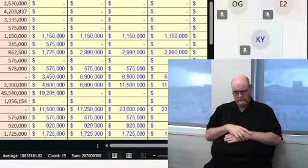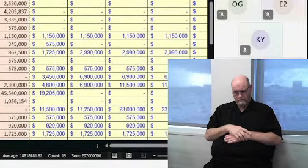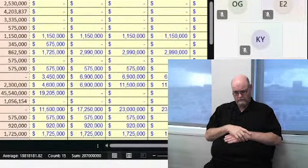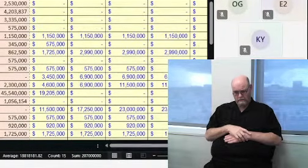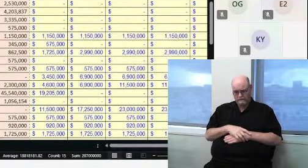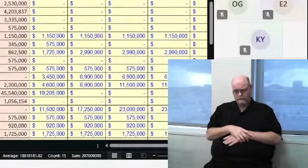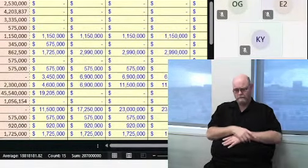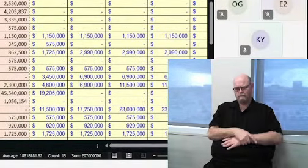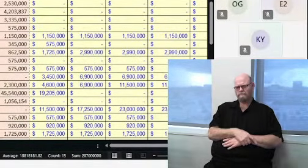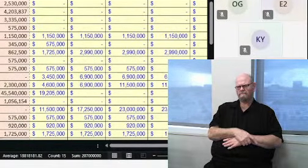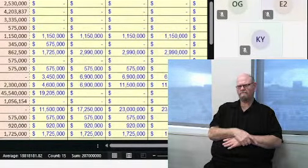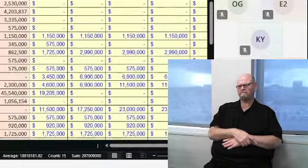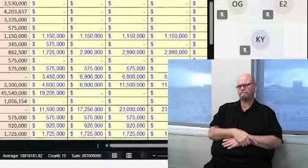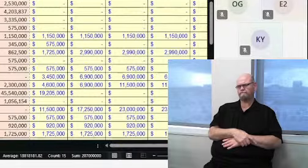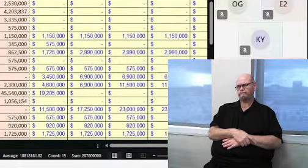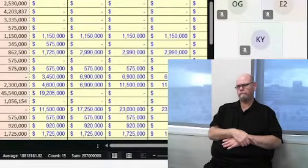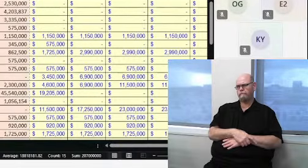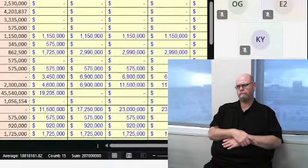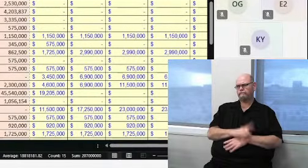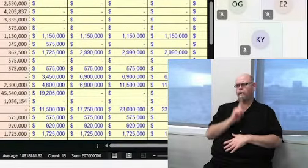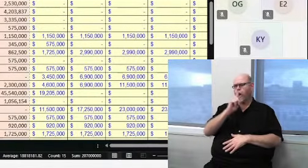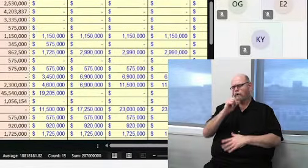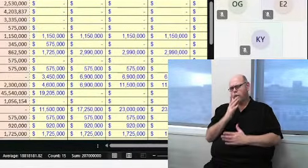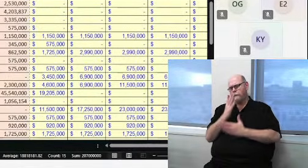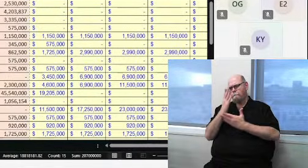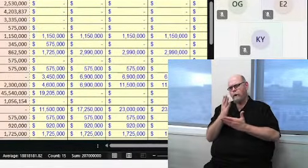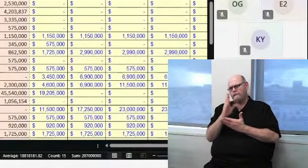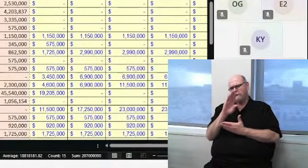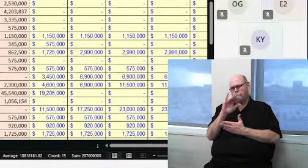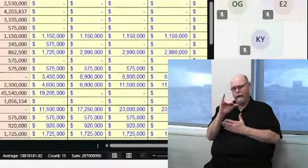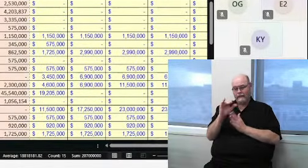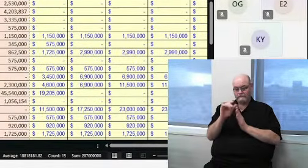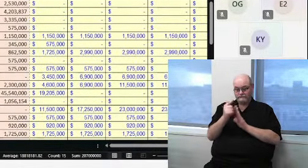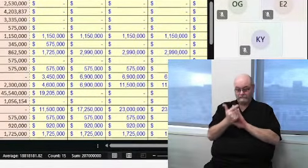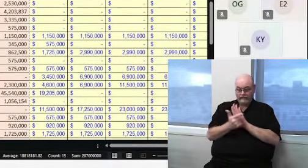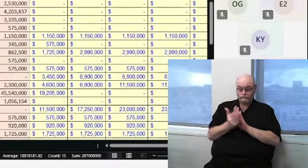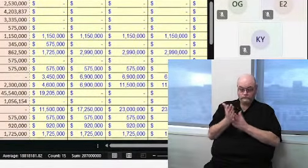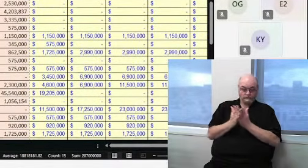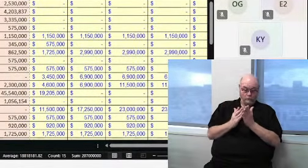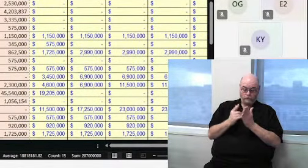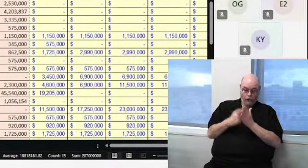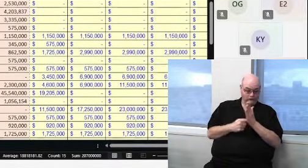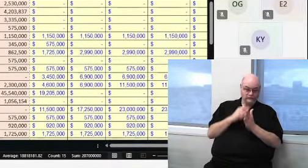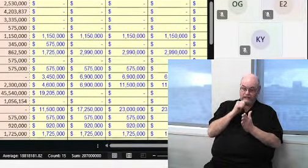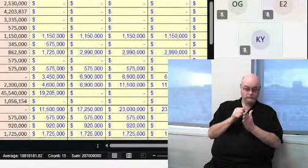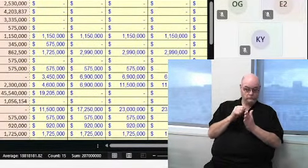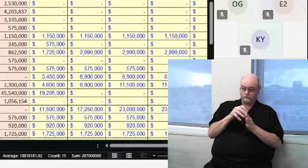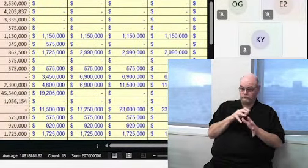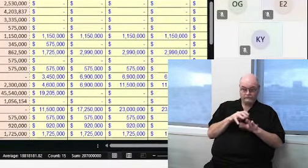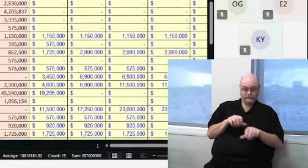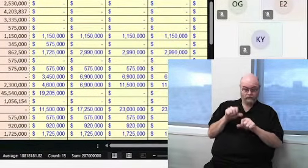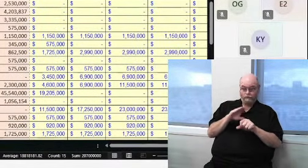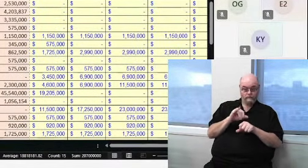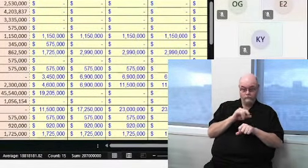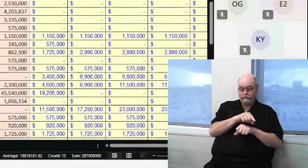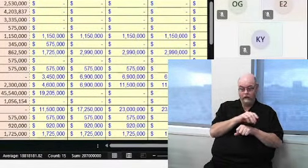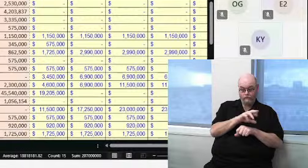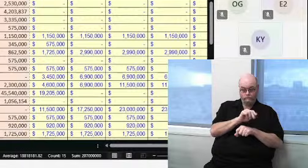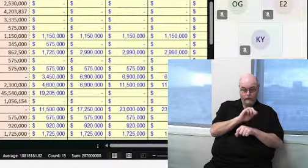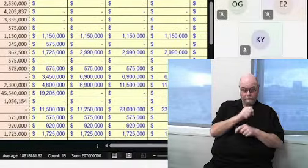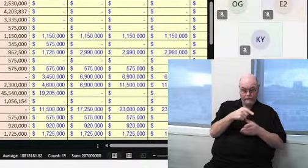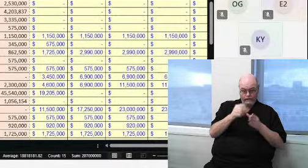Are you proposing that certain costs that by statute are not supposed to be borne by